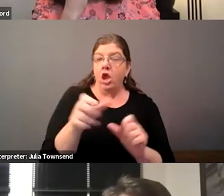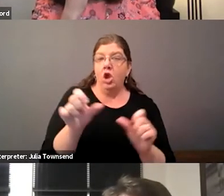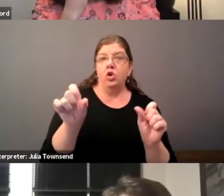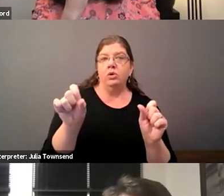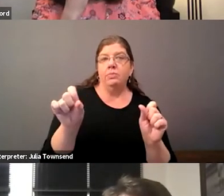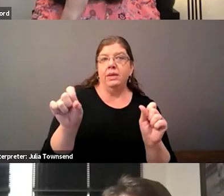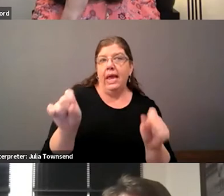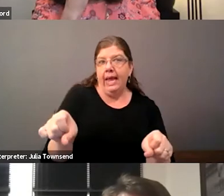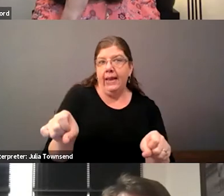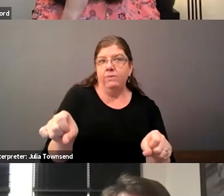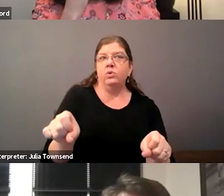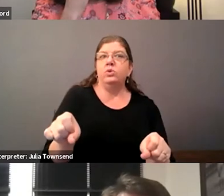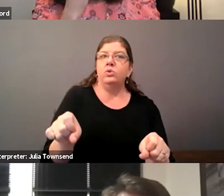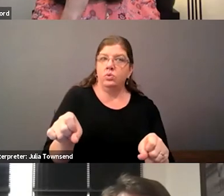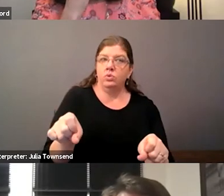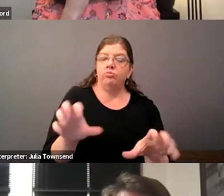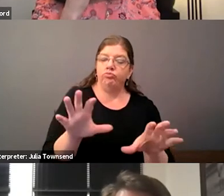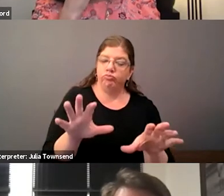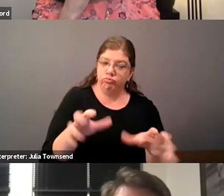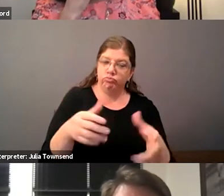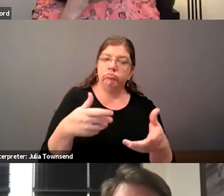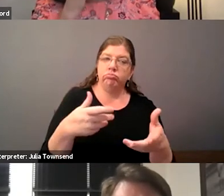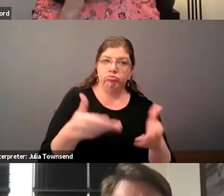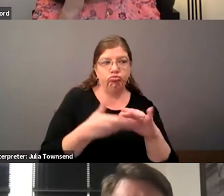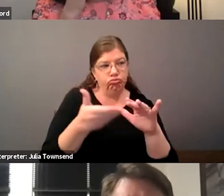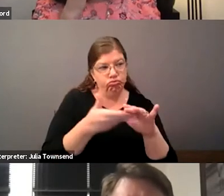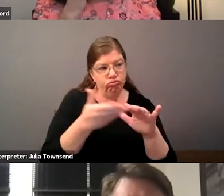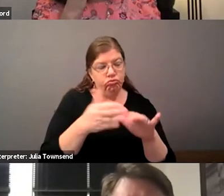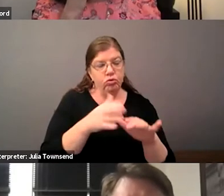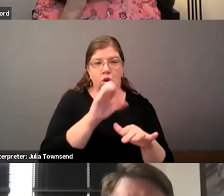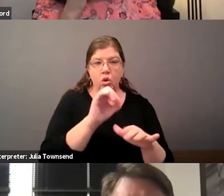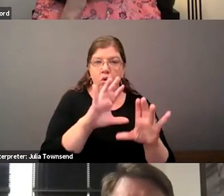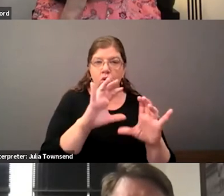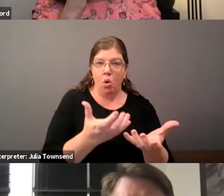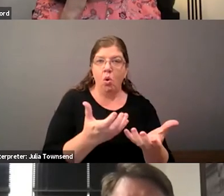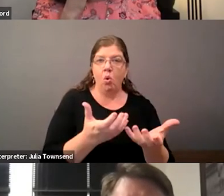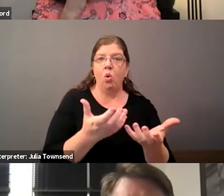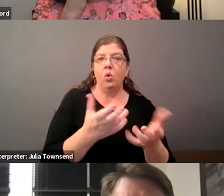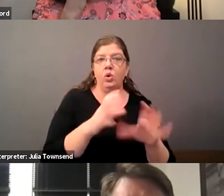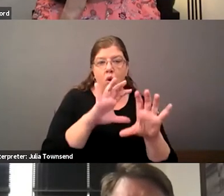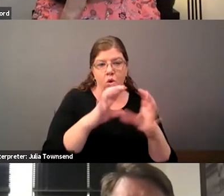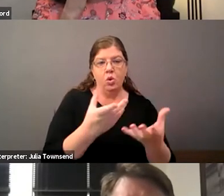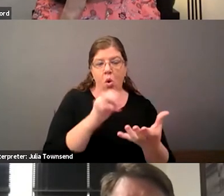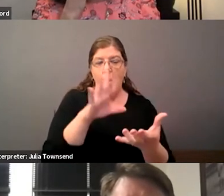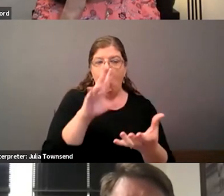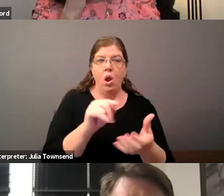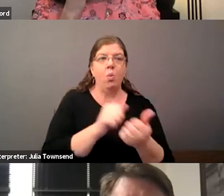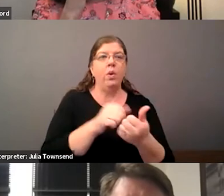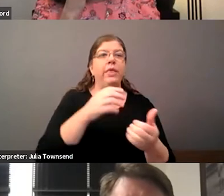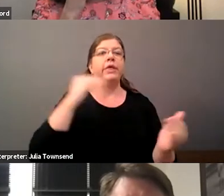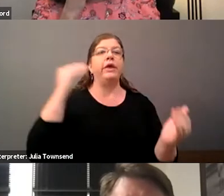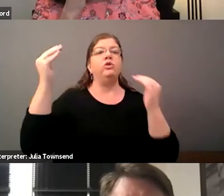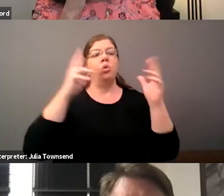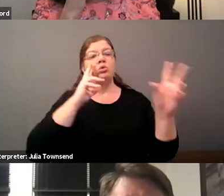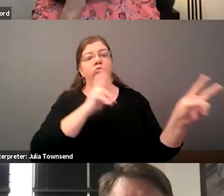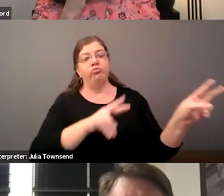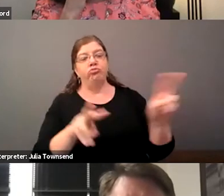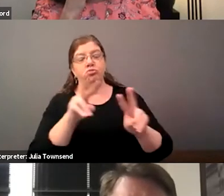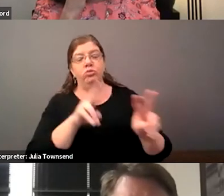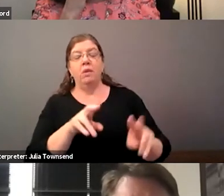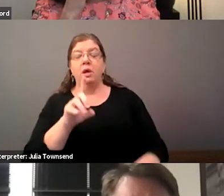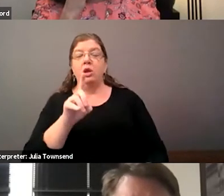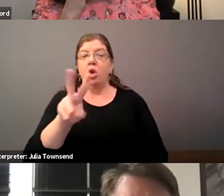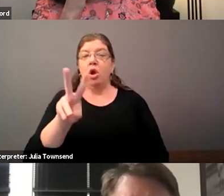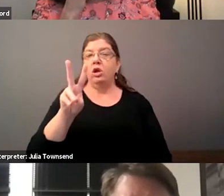to um hold the cohorts and and have adults provide oversight but dr beckio and i